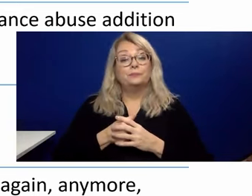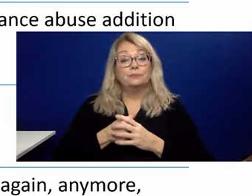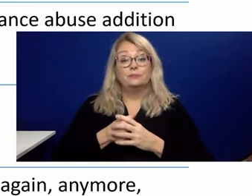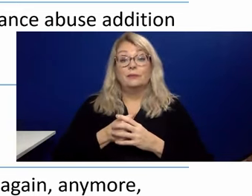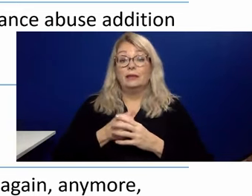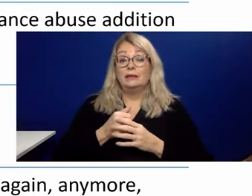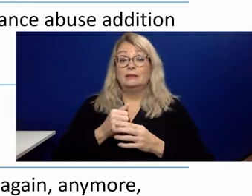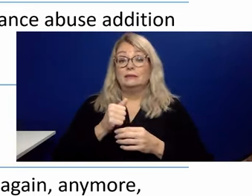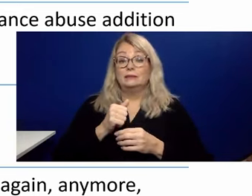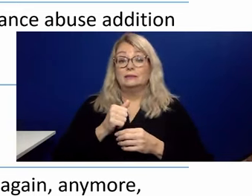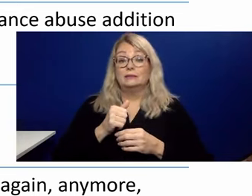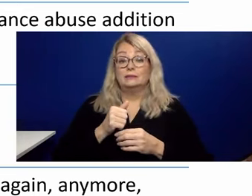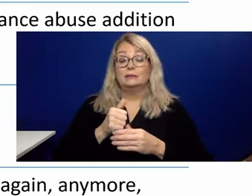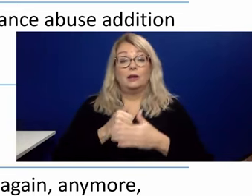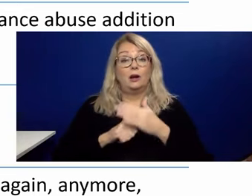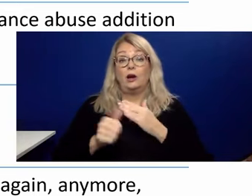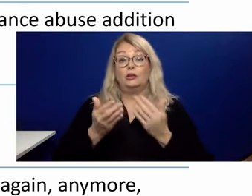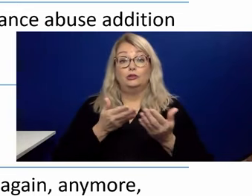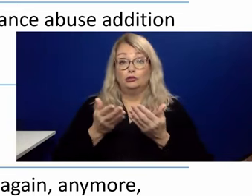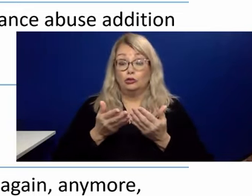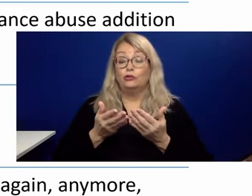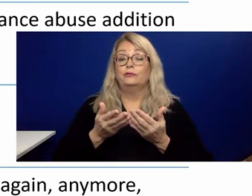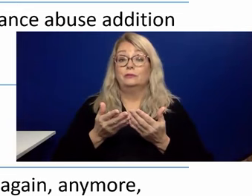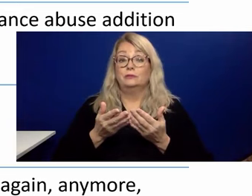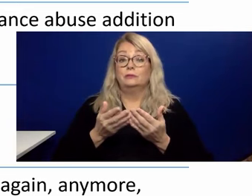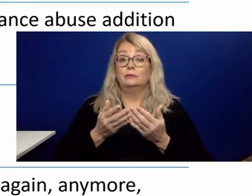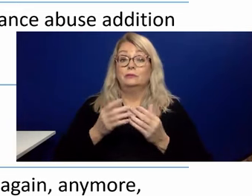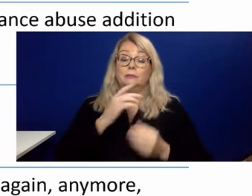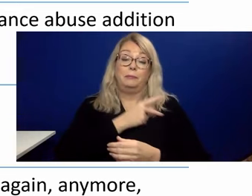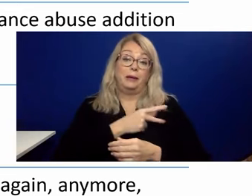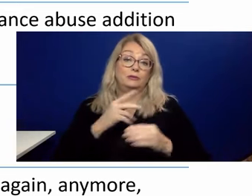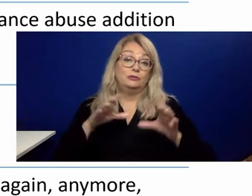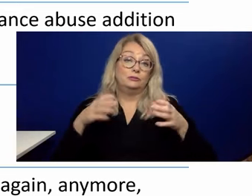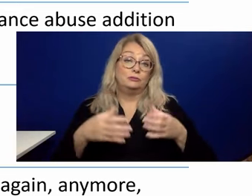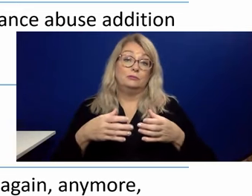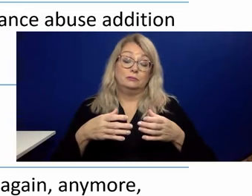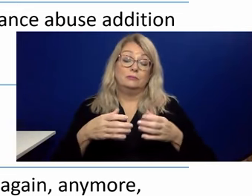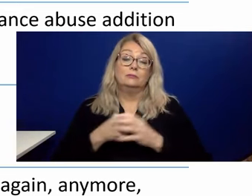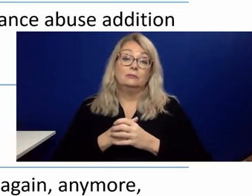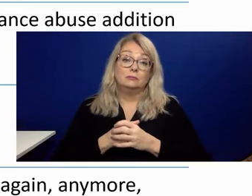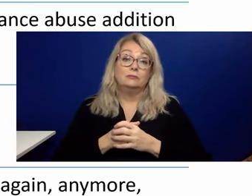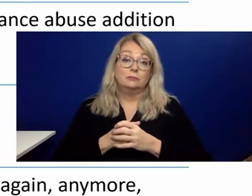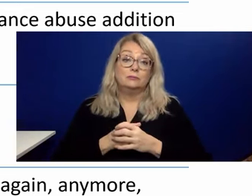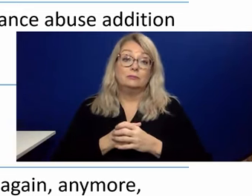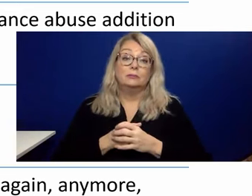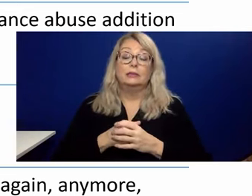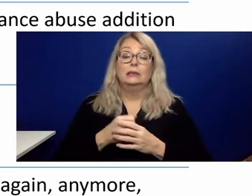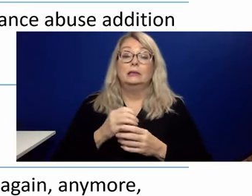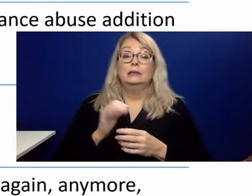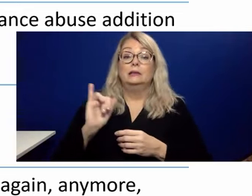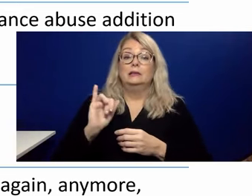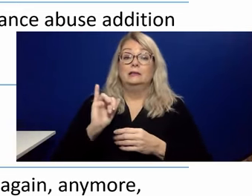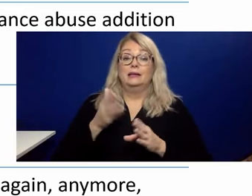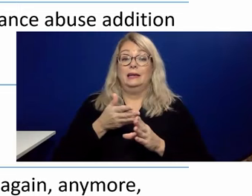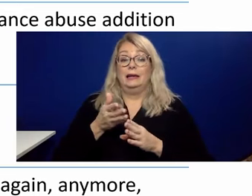underserved patient population, just because it's kind of, it's kind of just an area